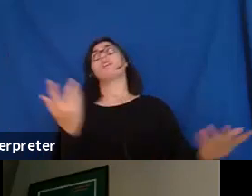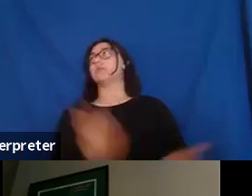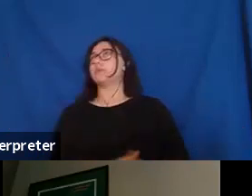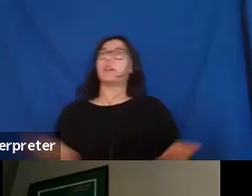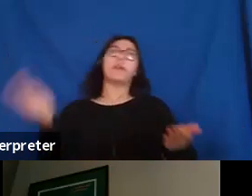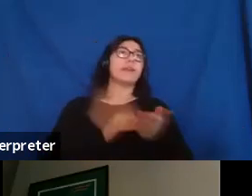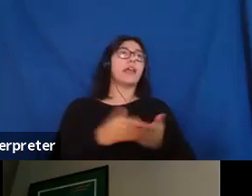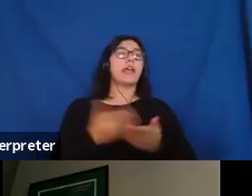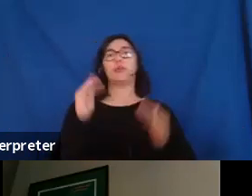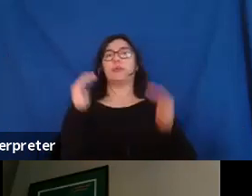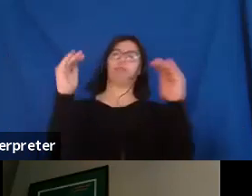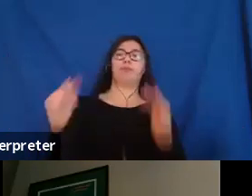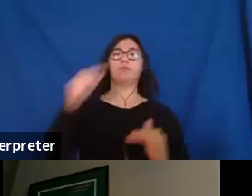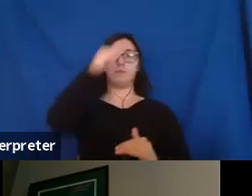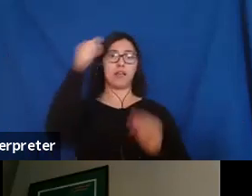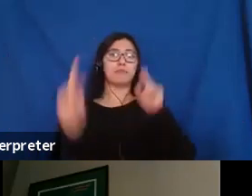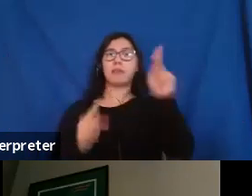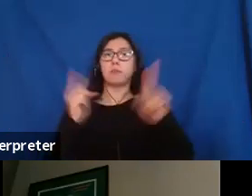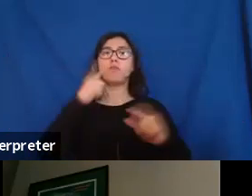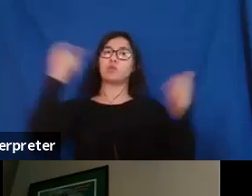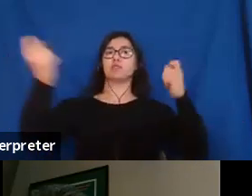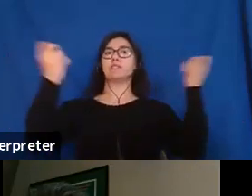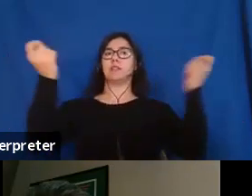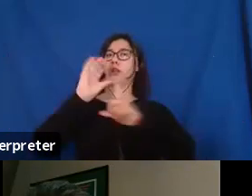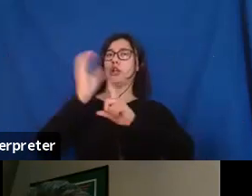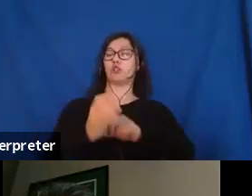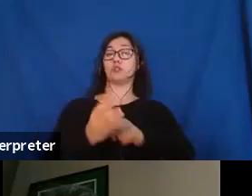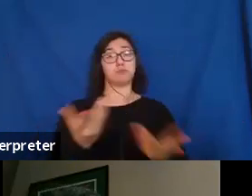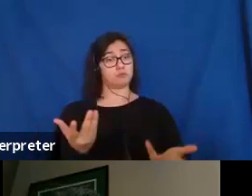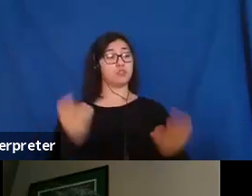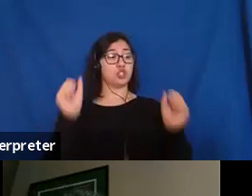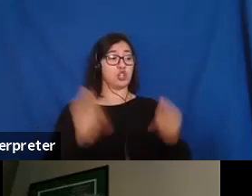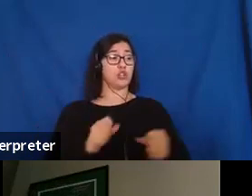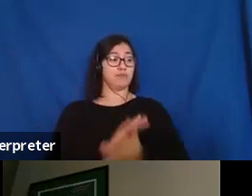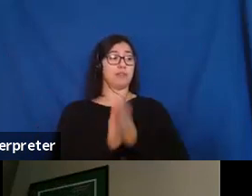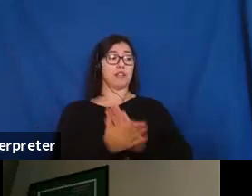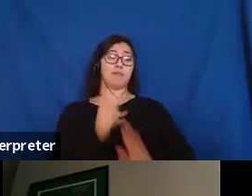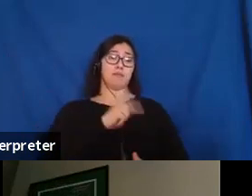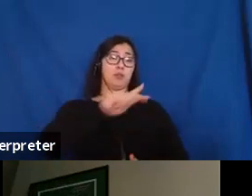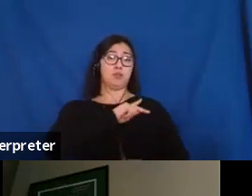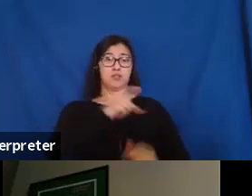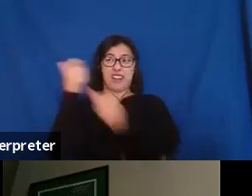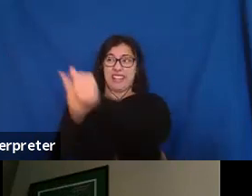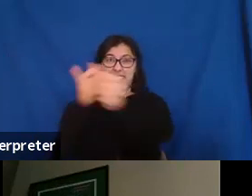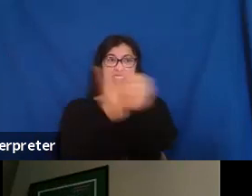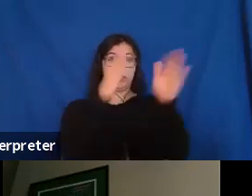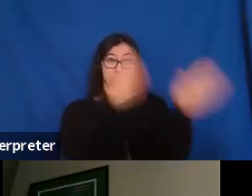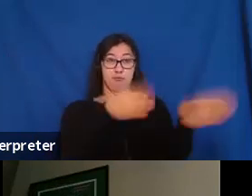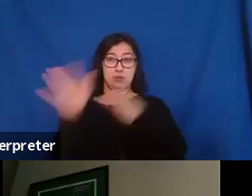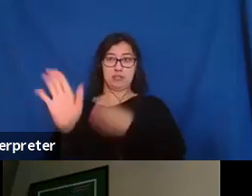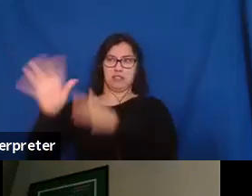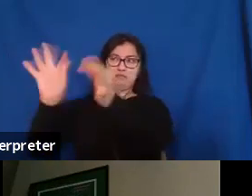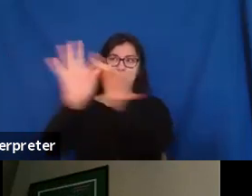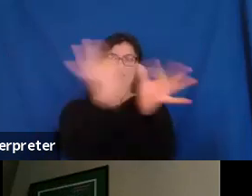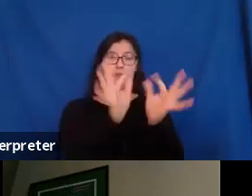knocking Black people down for celebrating their culture, right? She could have actually personalized it against each of them because there was something